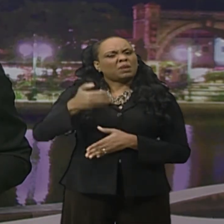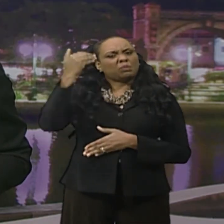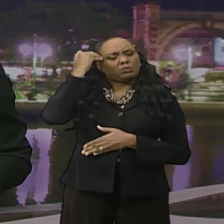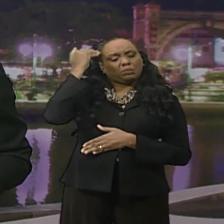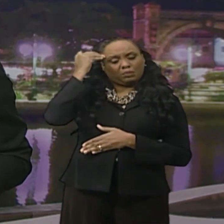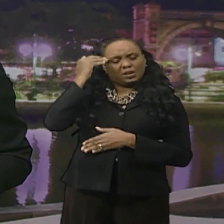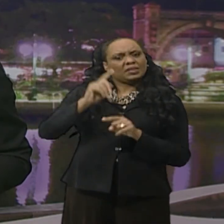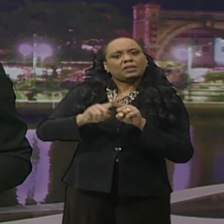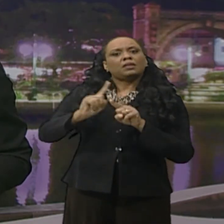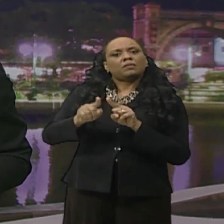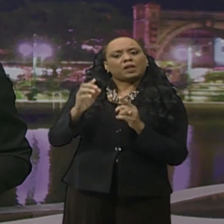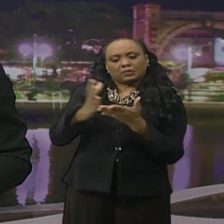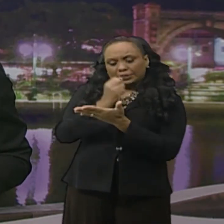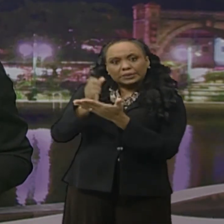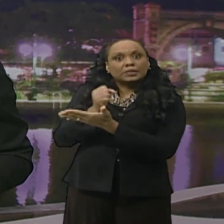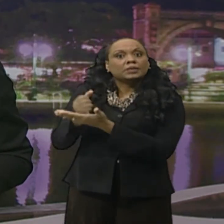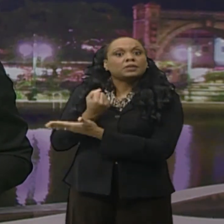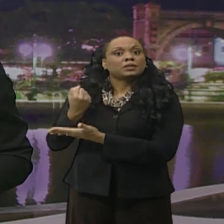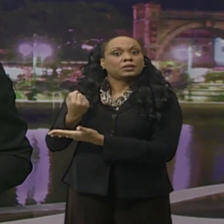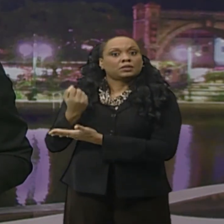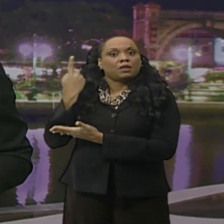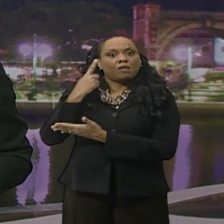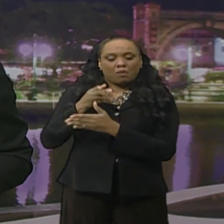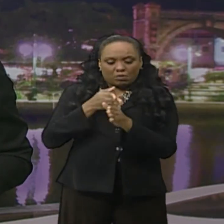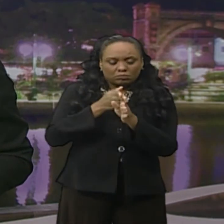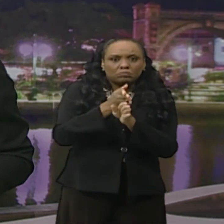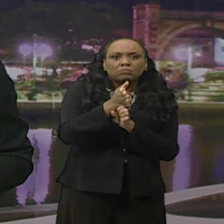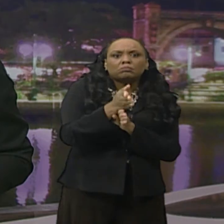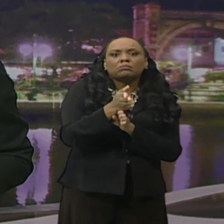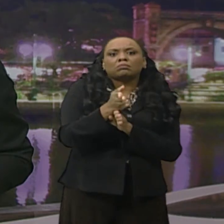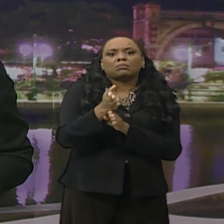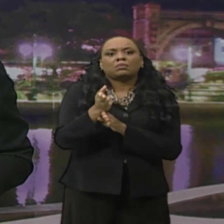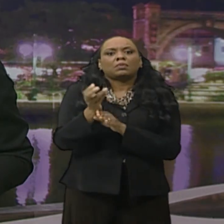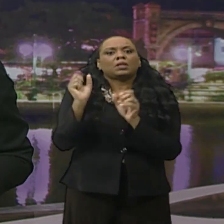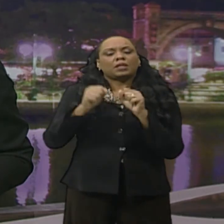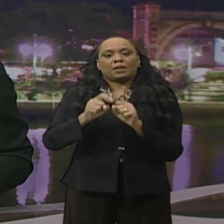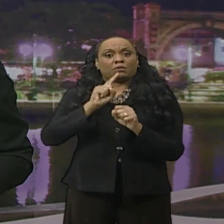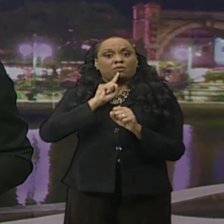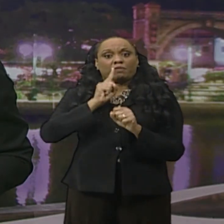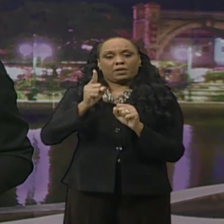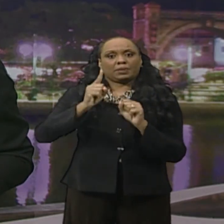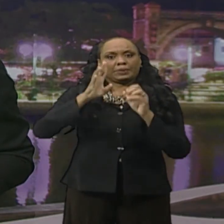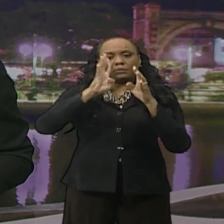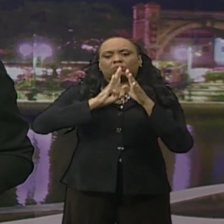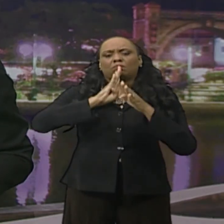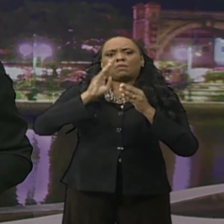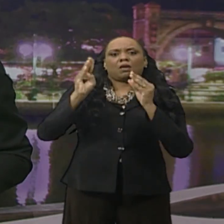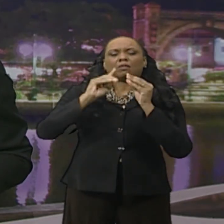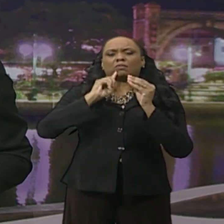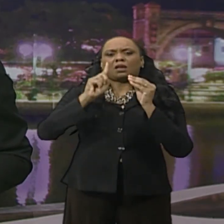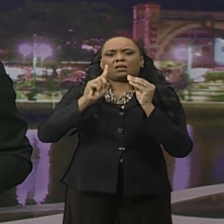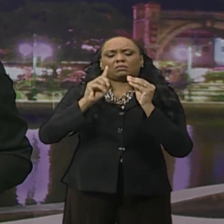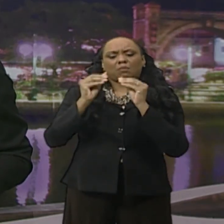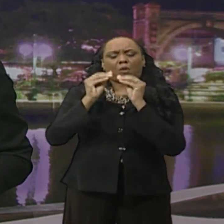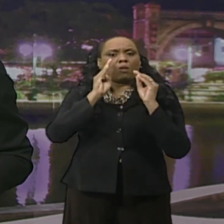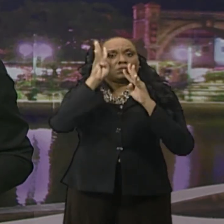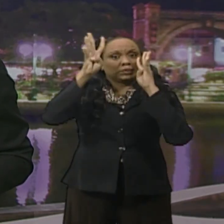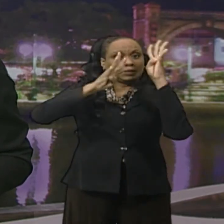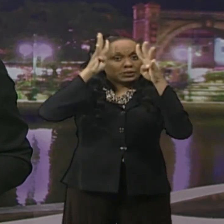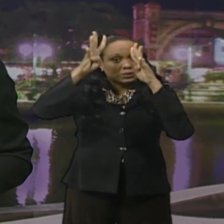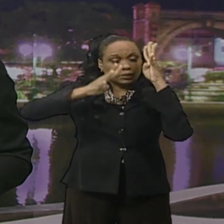students need to be aware of the opportunities for career development that can be birthed from innovation, adding that BIT would like to